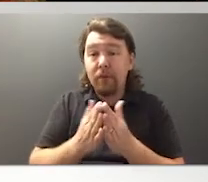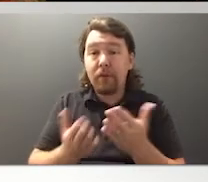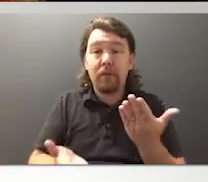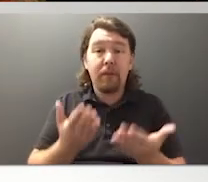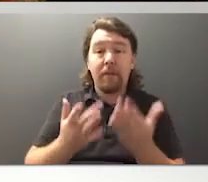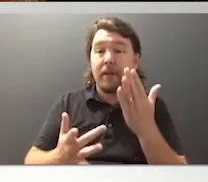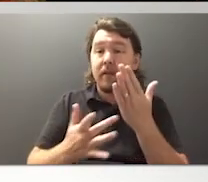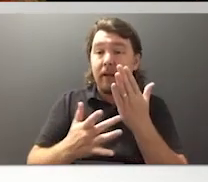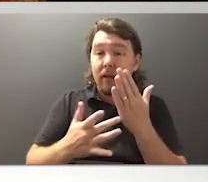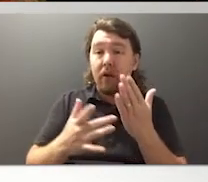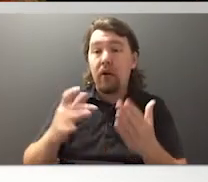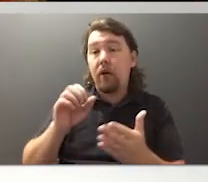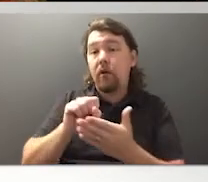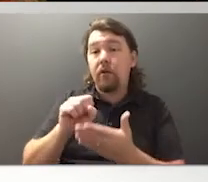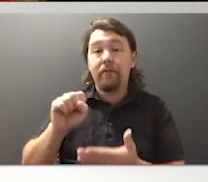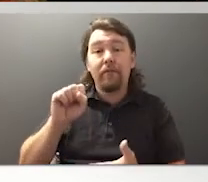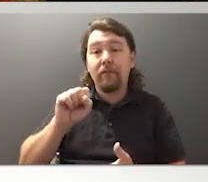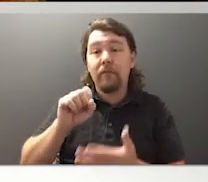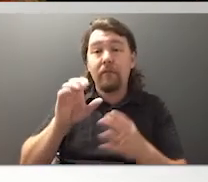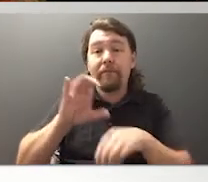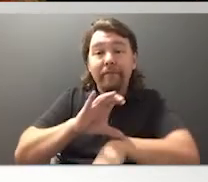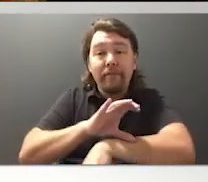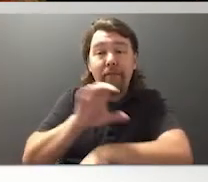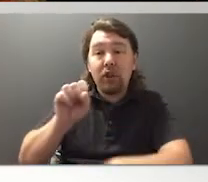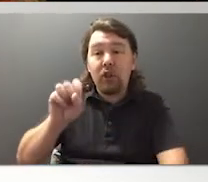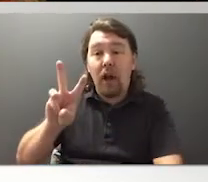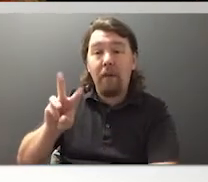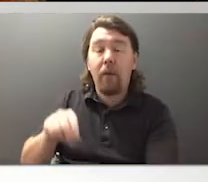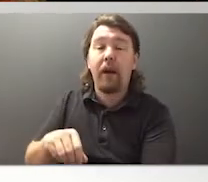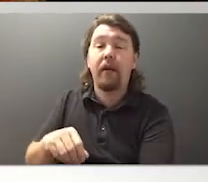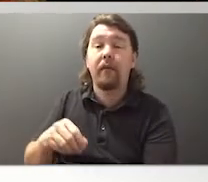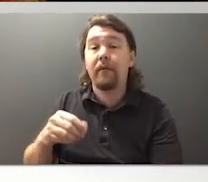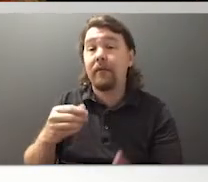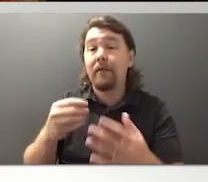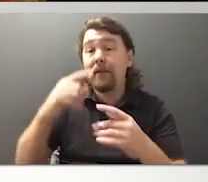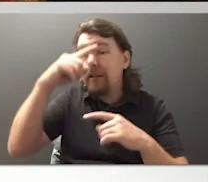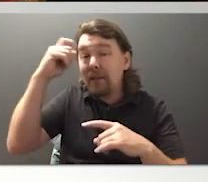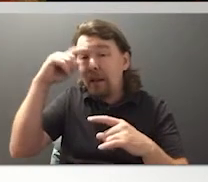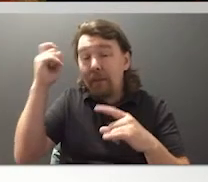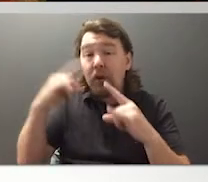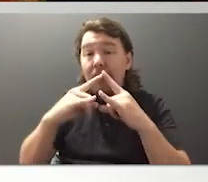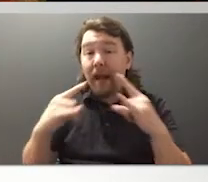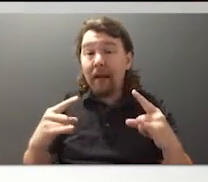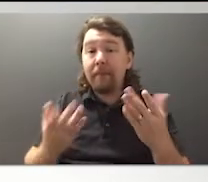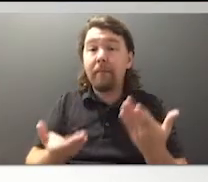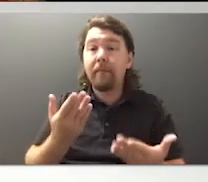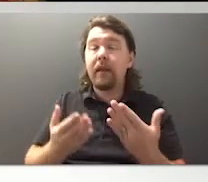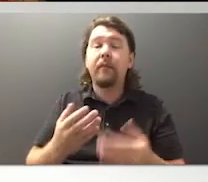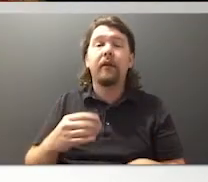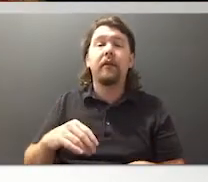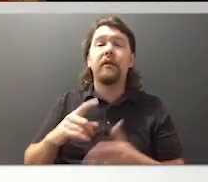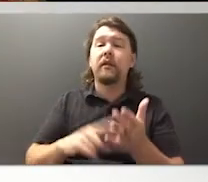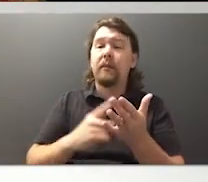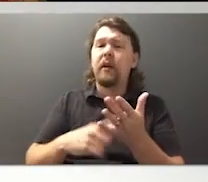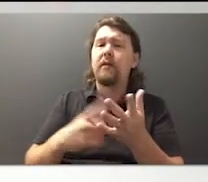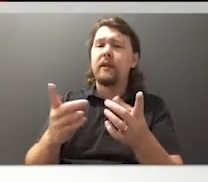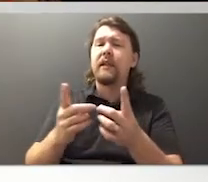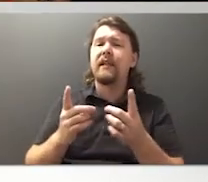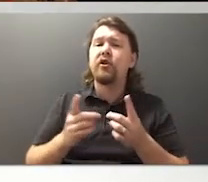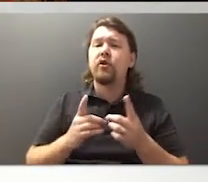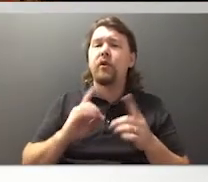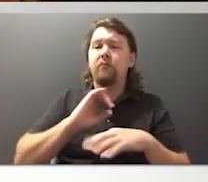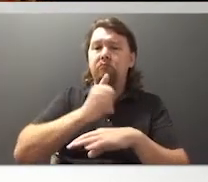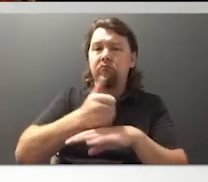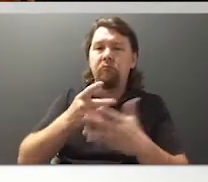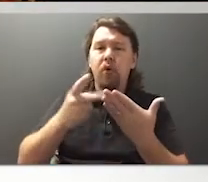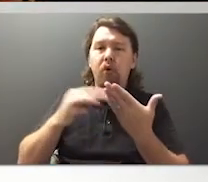technology or software programs that help them with reading, maybe a summer camp. Sometimes the districts put programs together that the parents